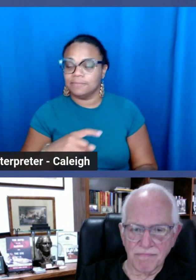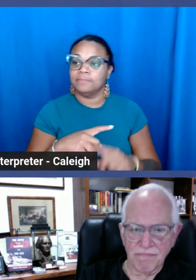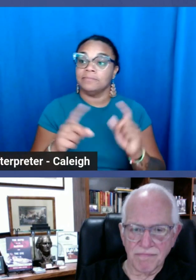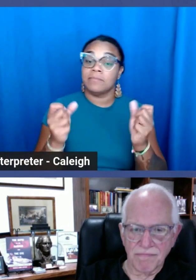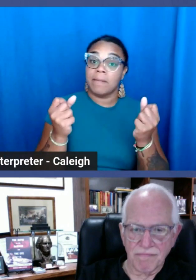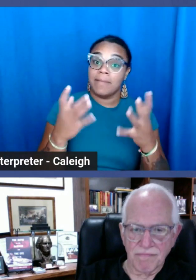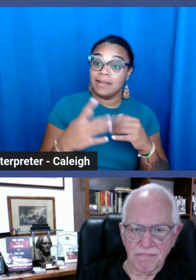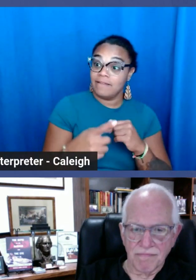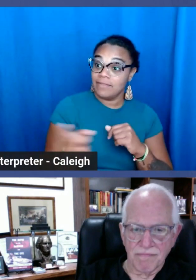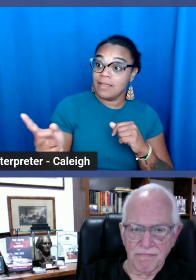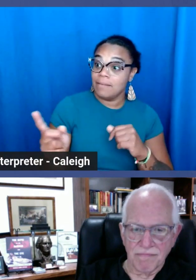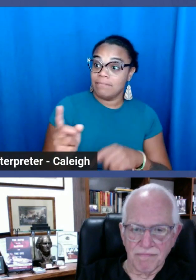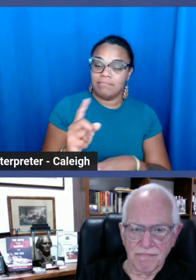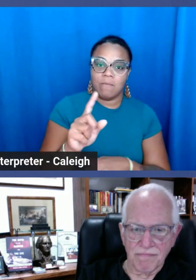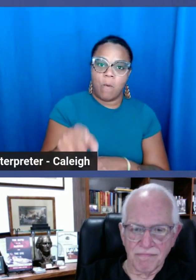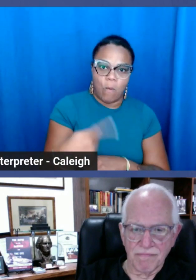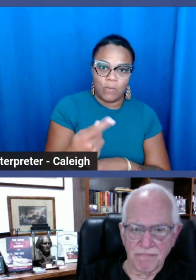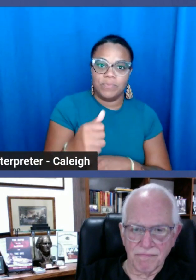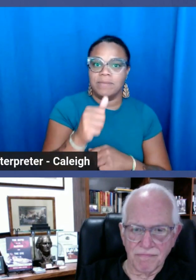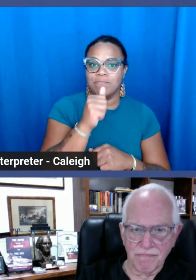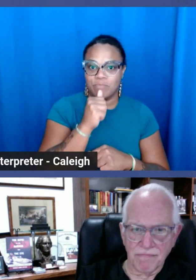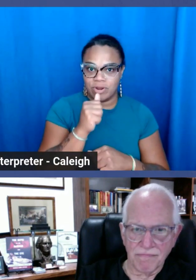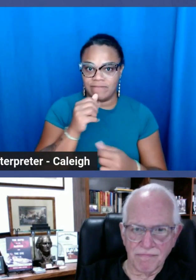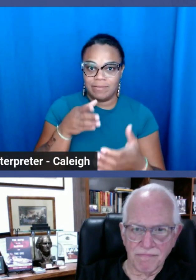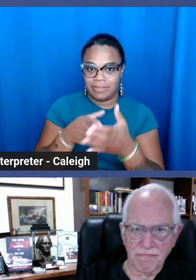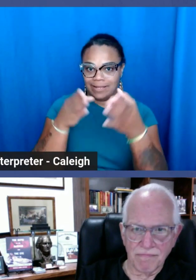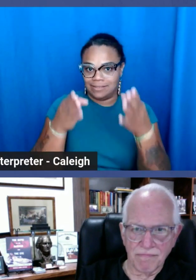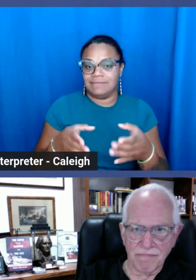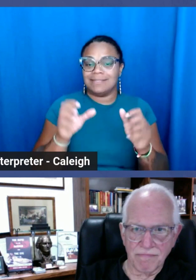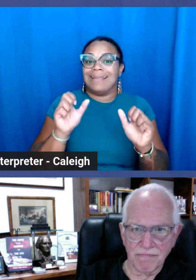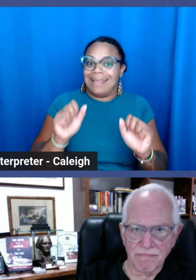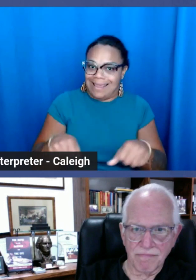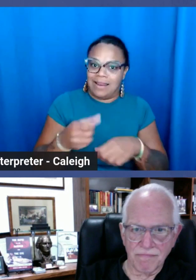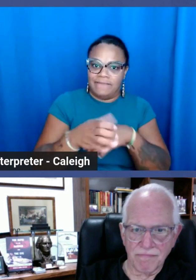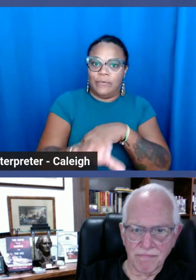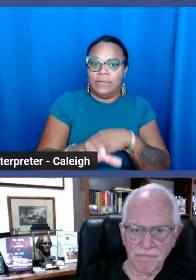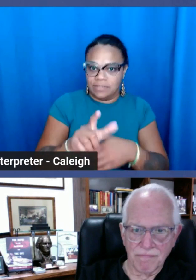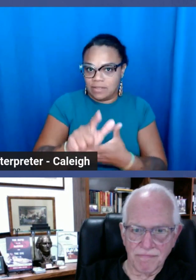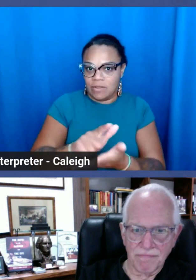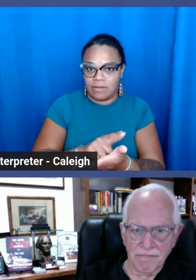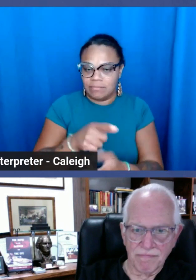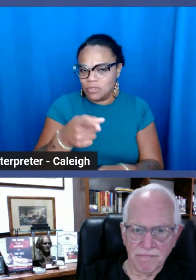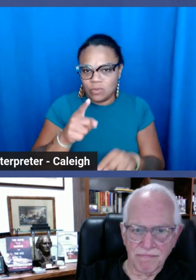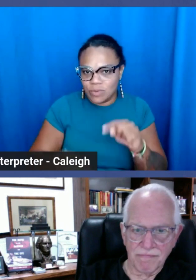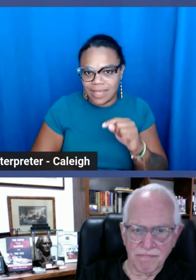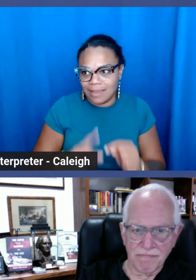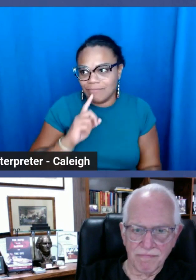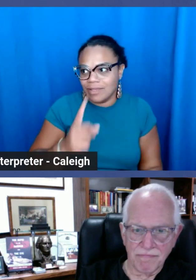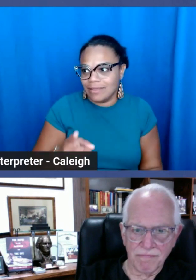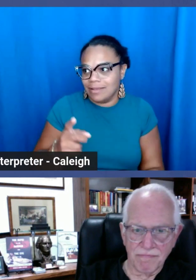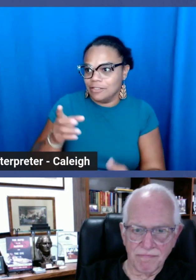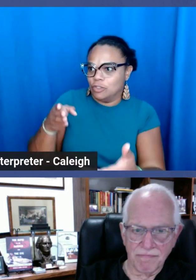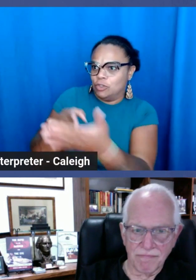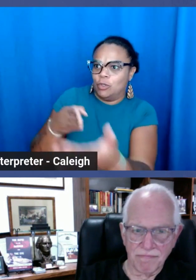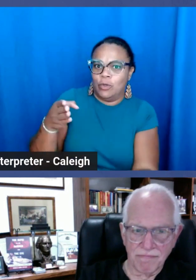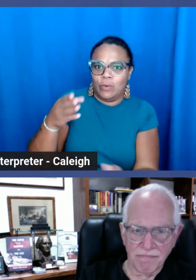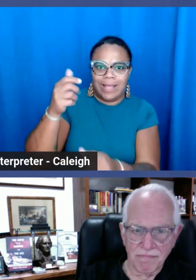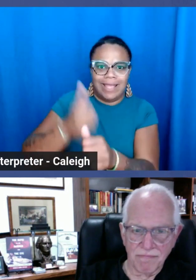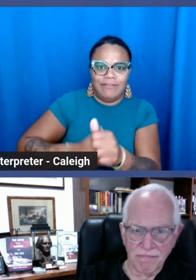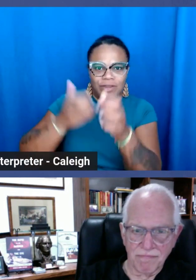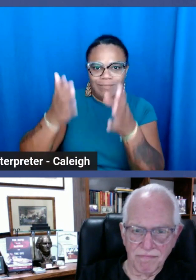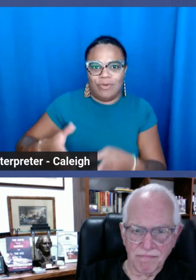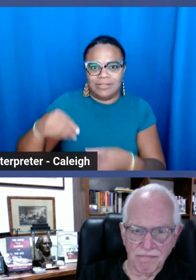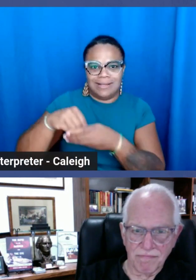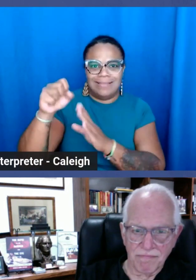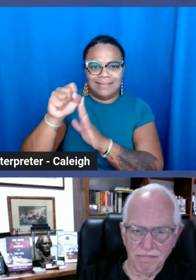them, only private plaintiffs can enforce the law. And so, you can't realistically go and sue everybody in the state